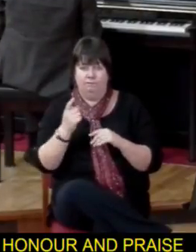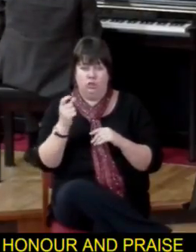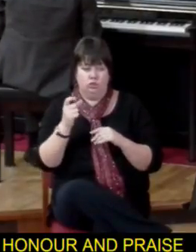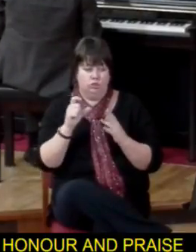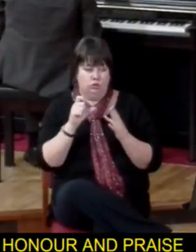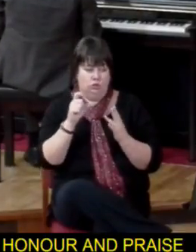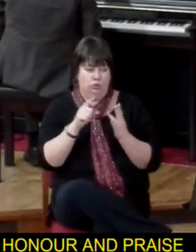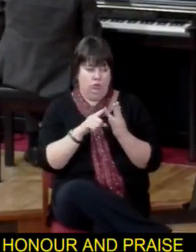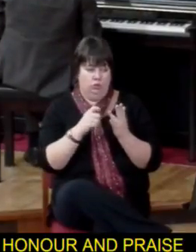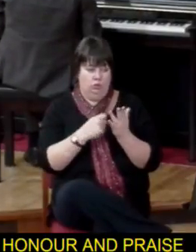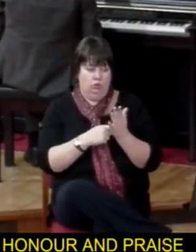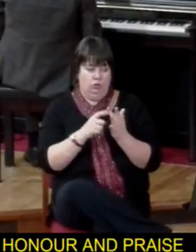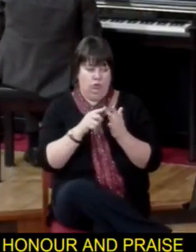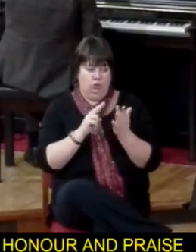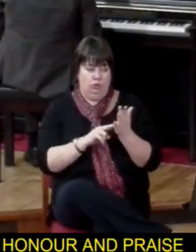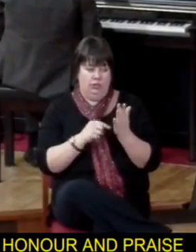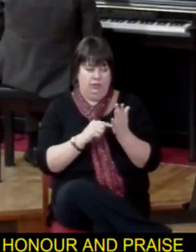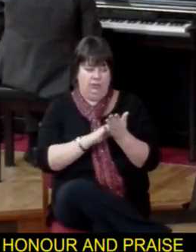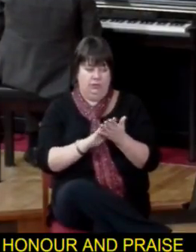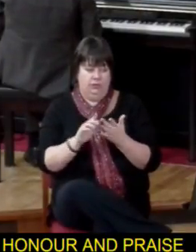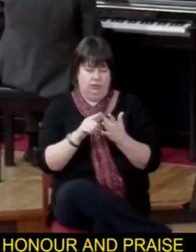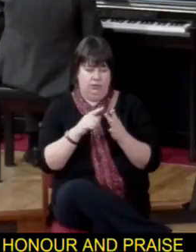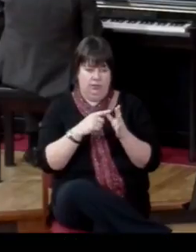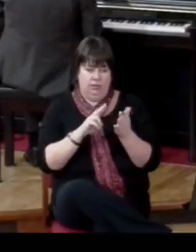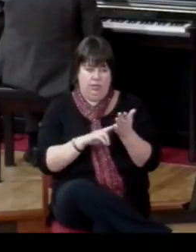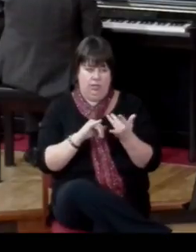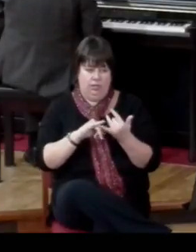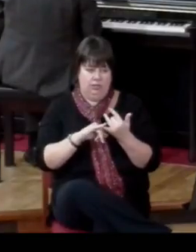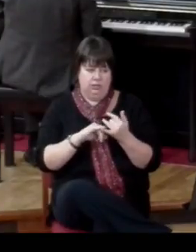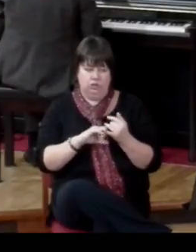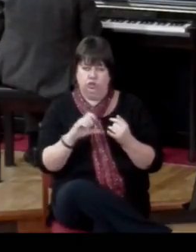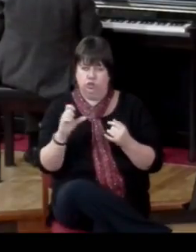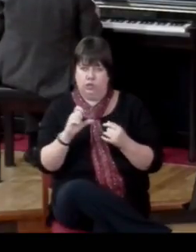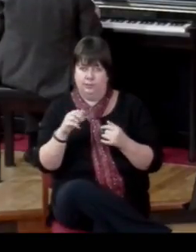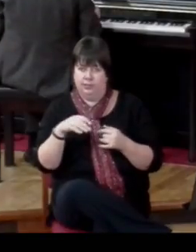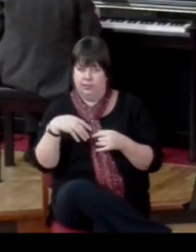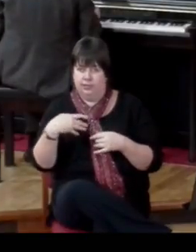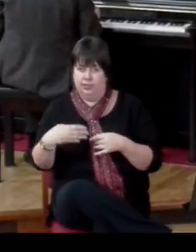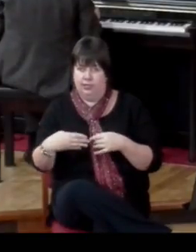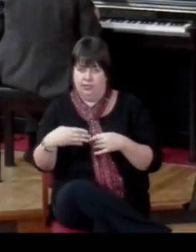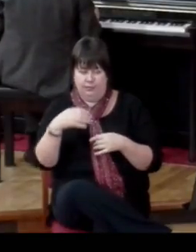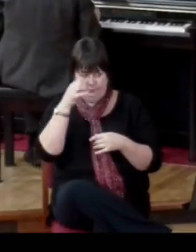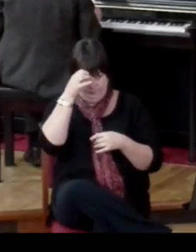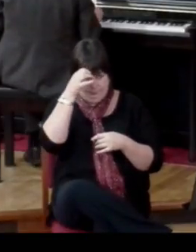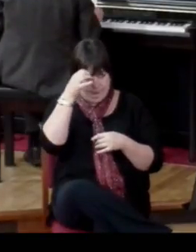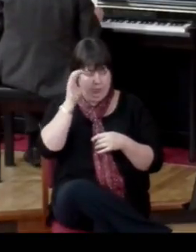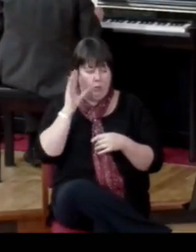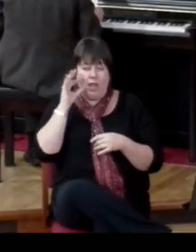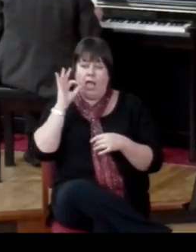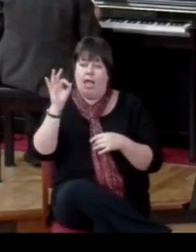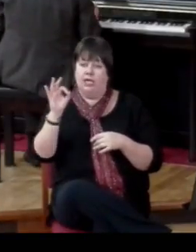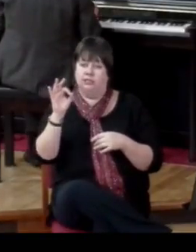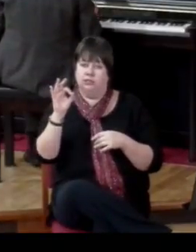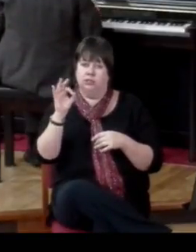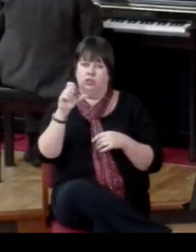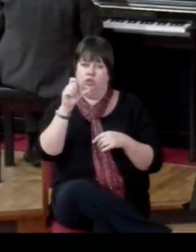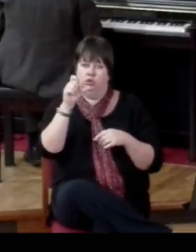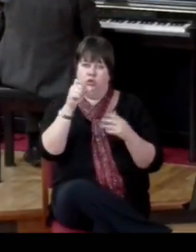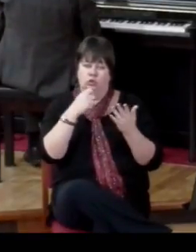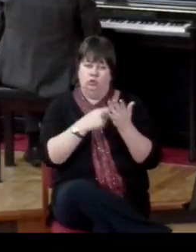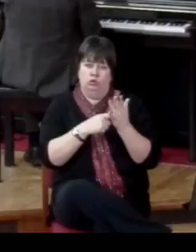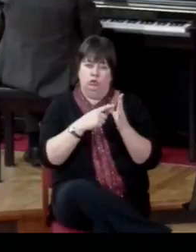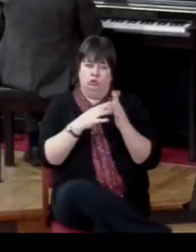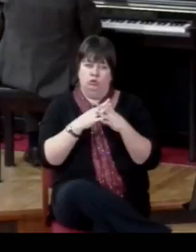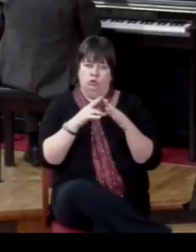first letter to the Corinthians there in chapter 9. And our session clerk, Crawford Moffat, and our deputy session clerk,